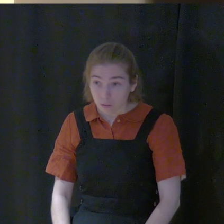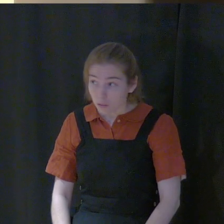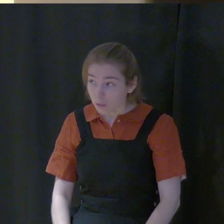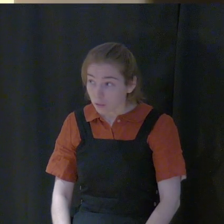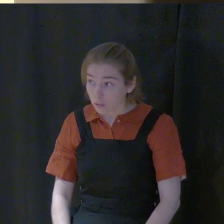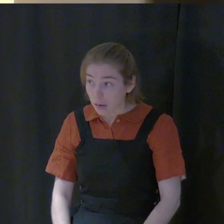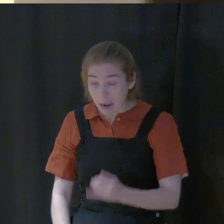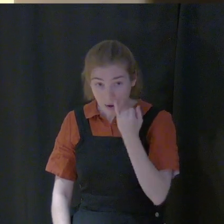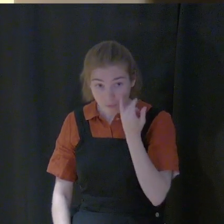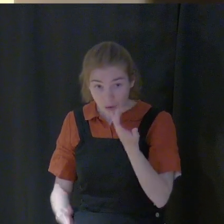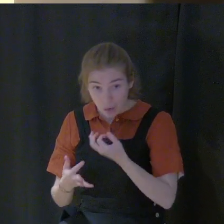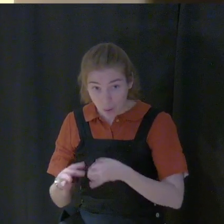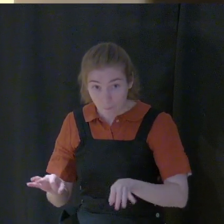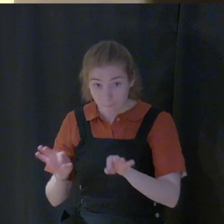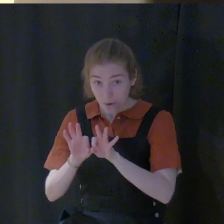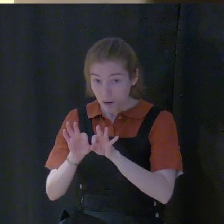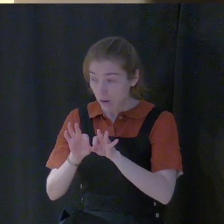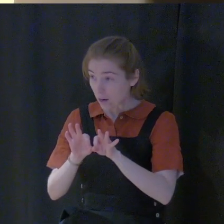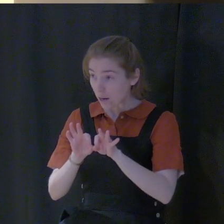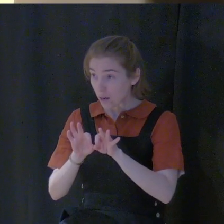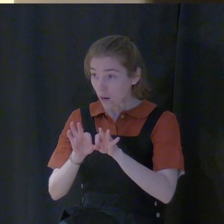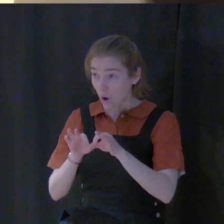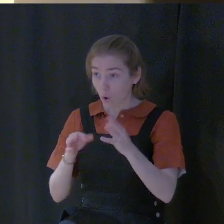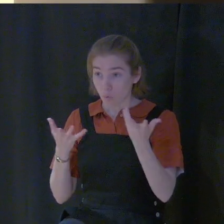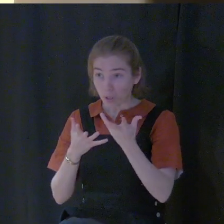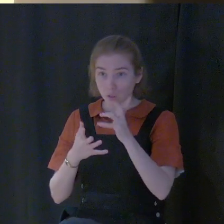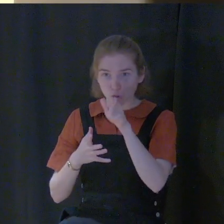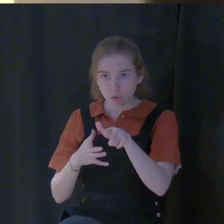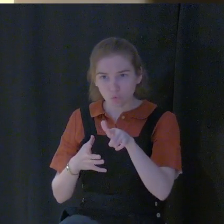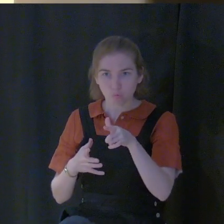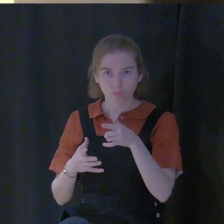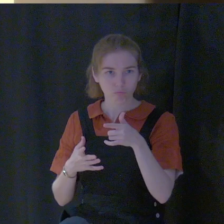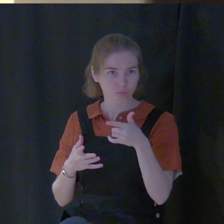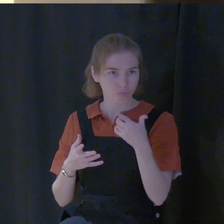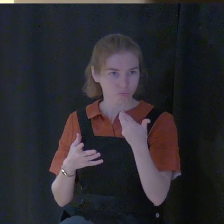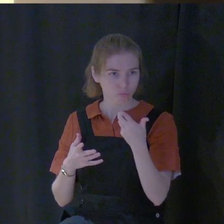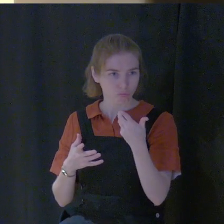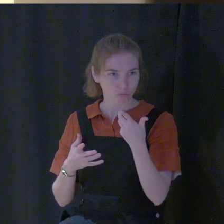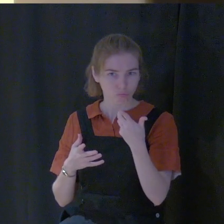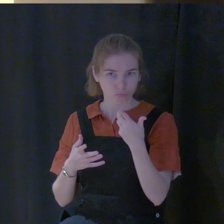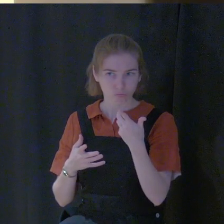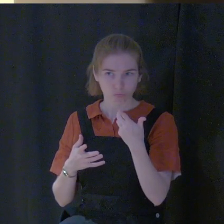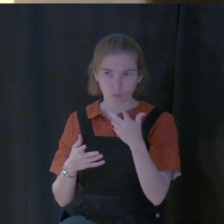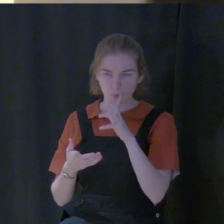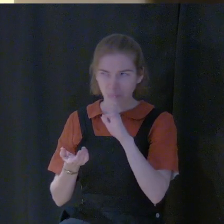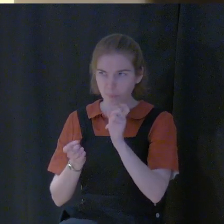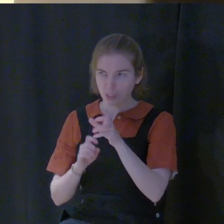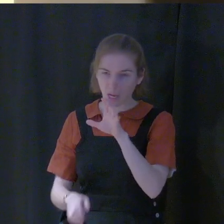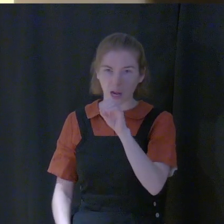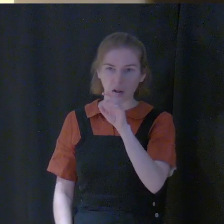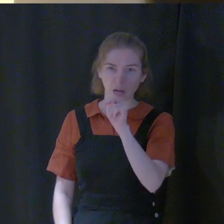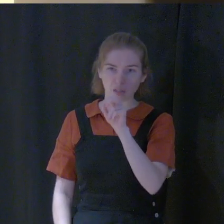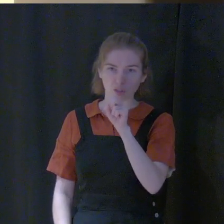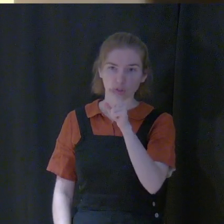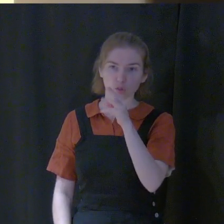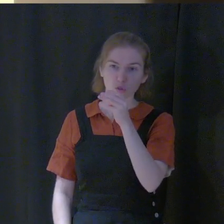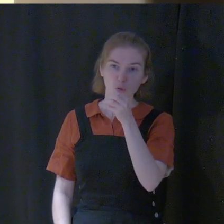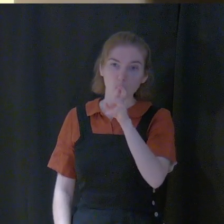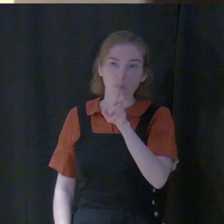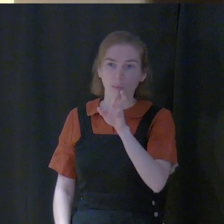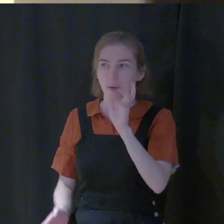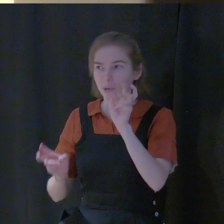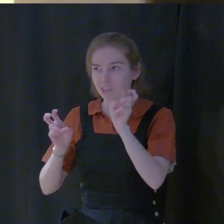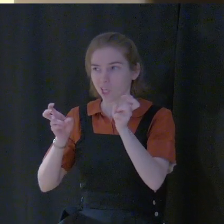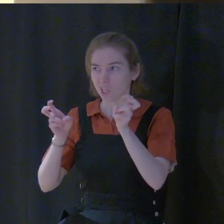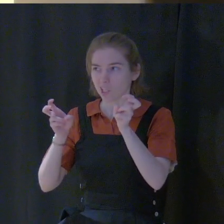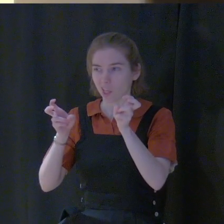And if it is important, then what should you as the consumer, and we may change that title as we go